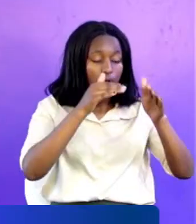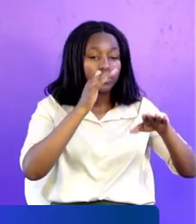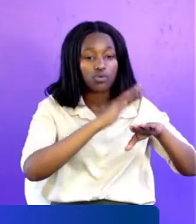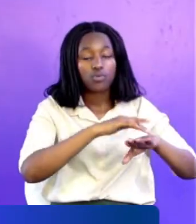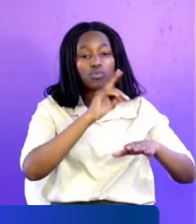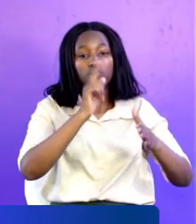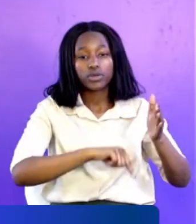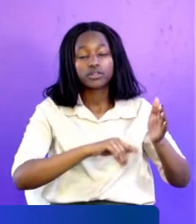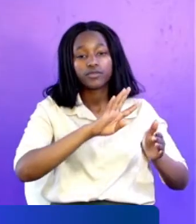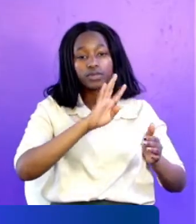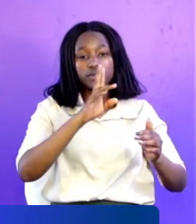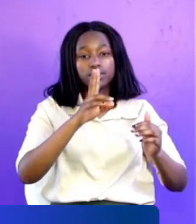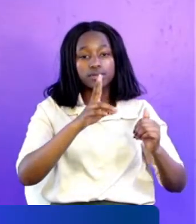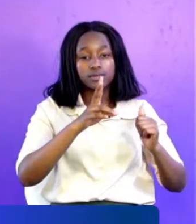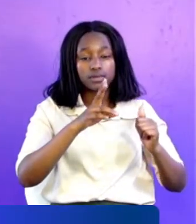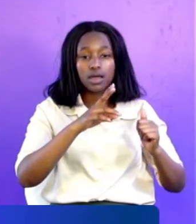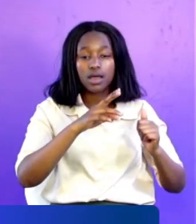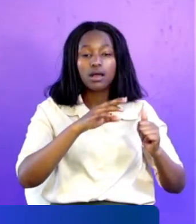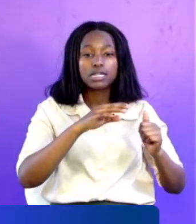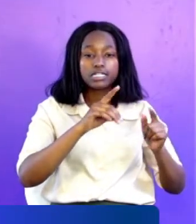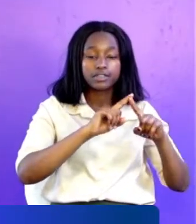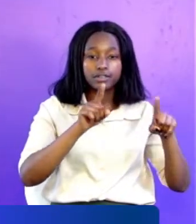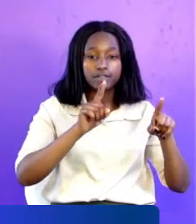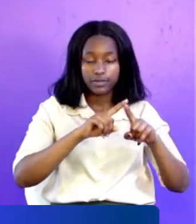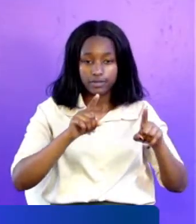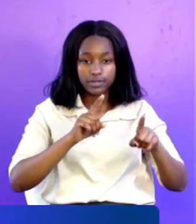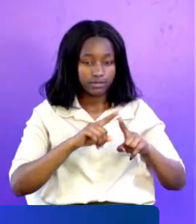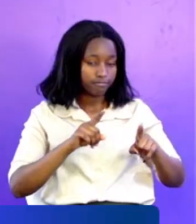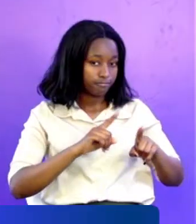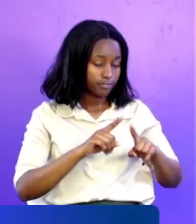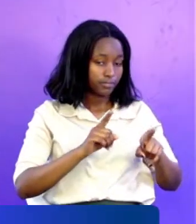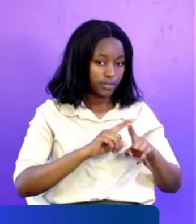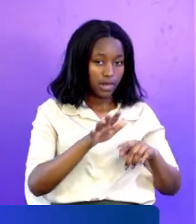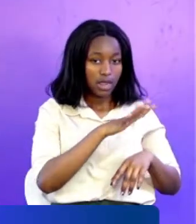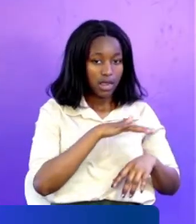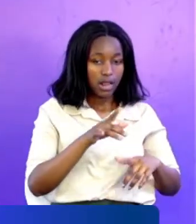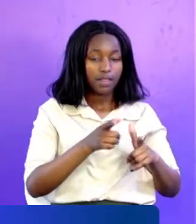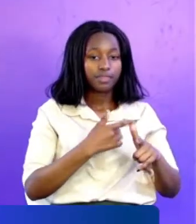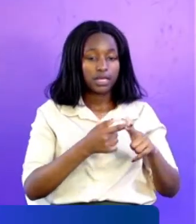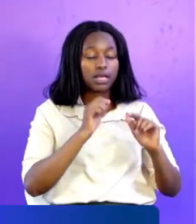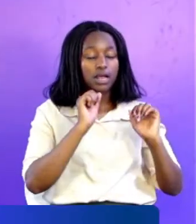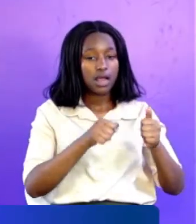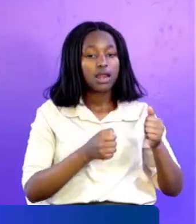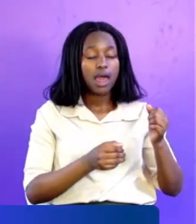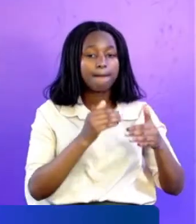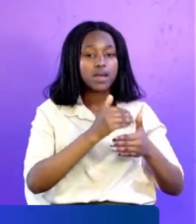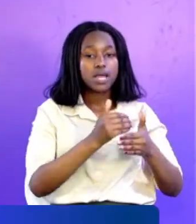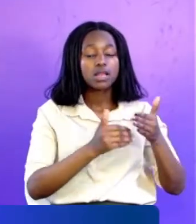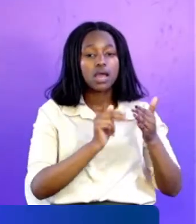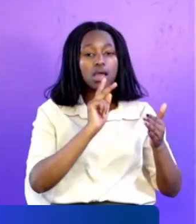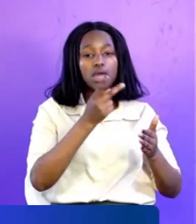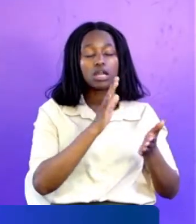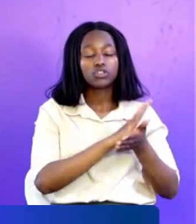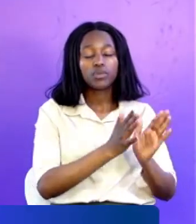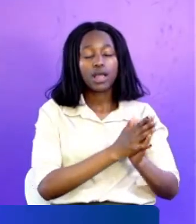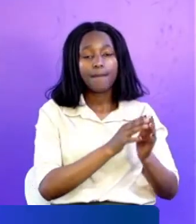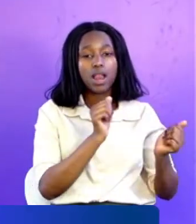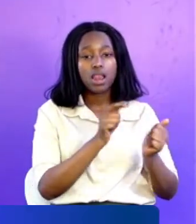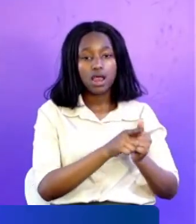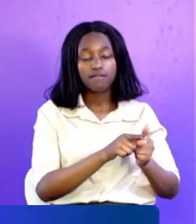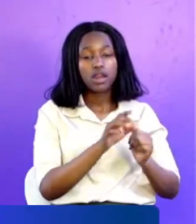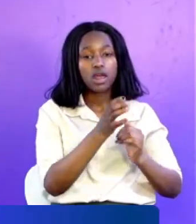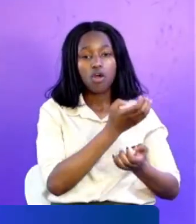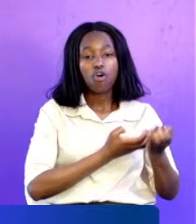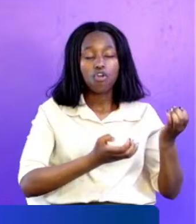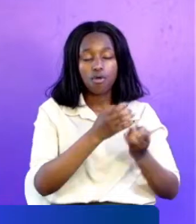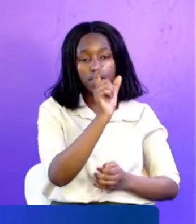parameters and were able to divide Kenya into 11 economic regions. So if you ask me,